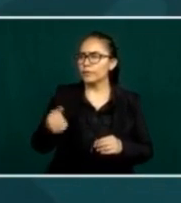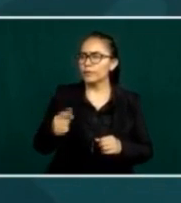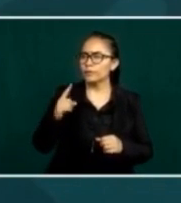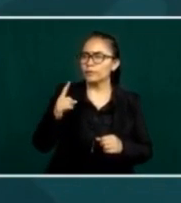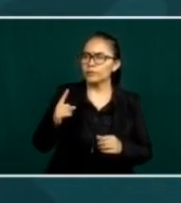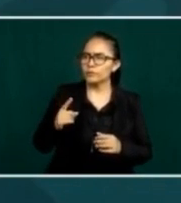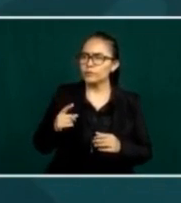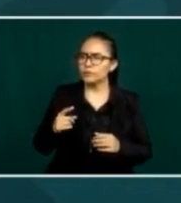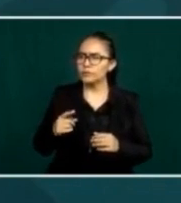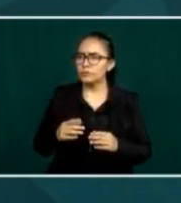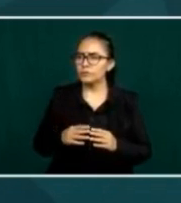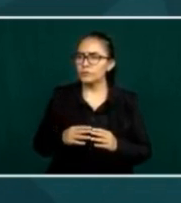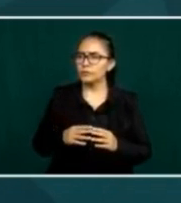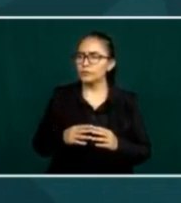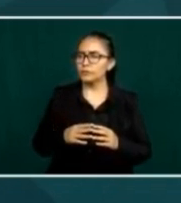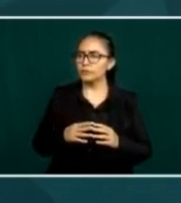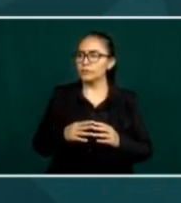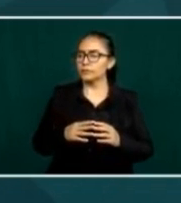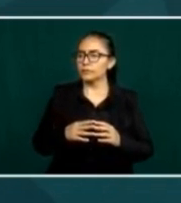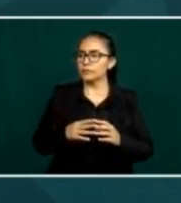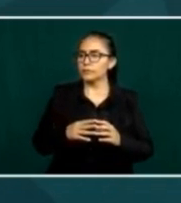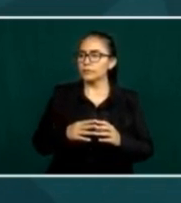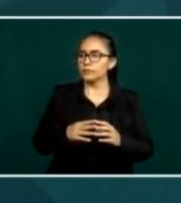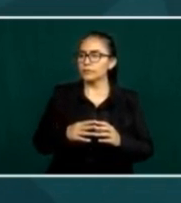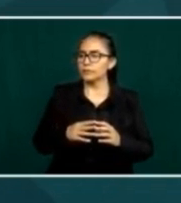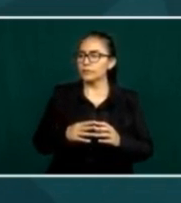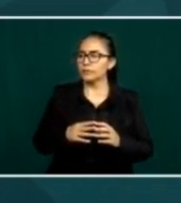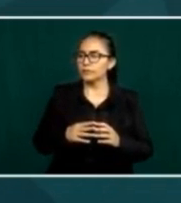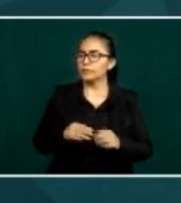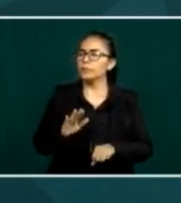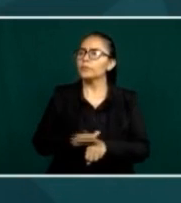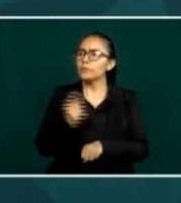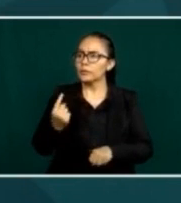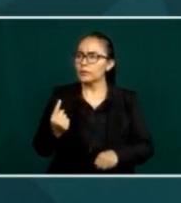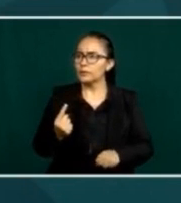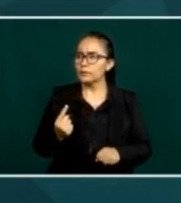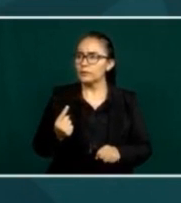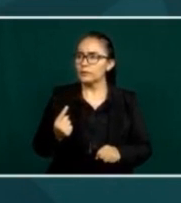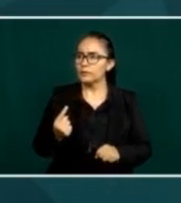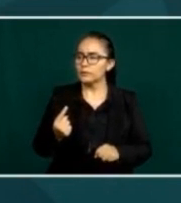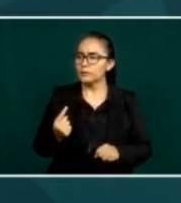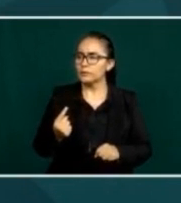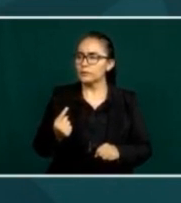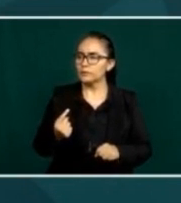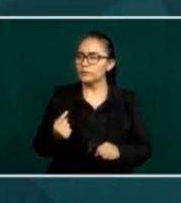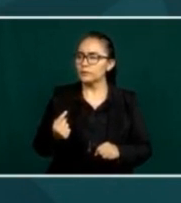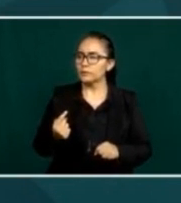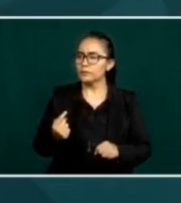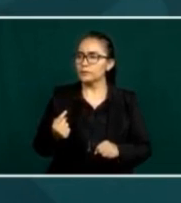And they volumize that or try to make it a big deal